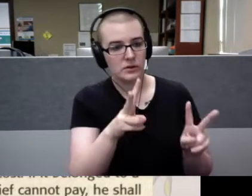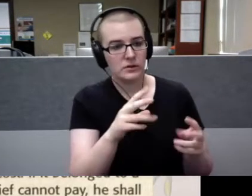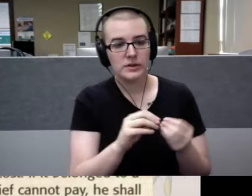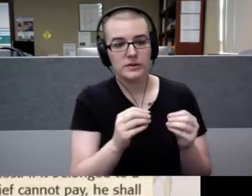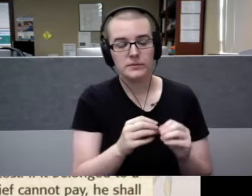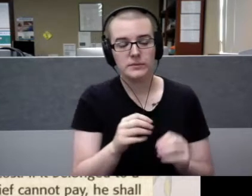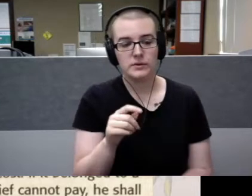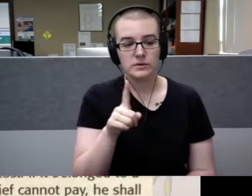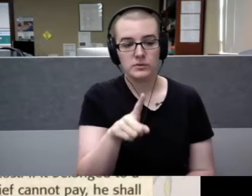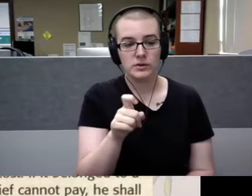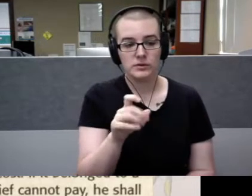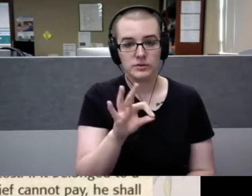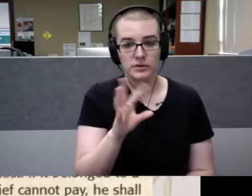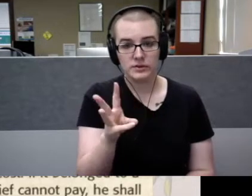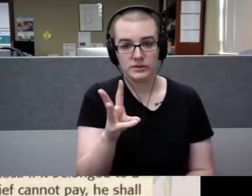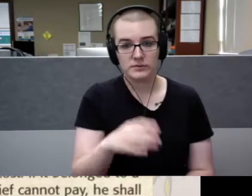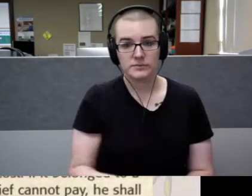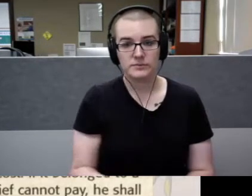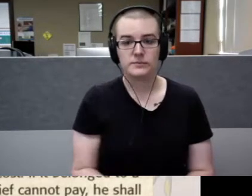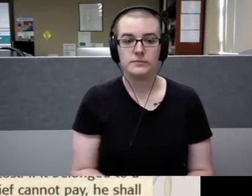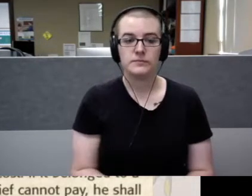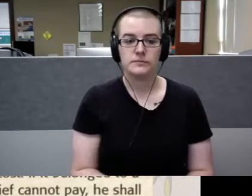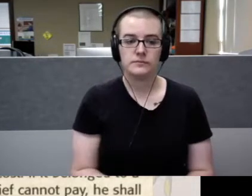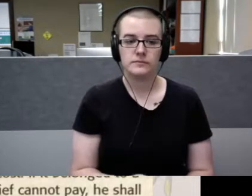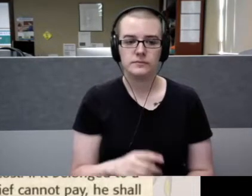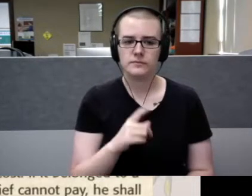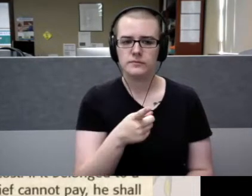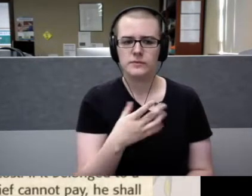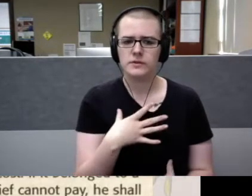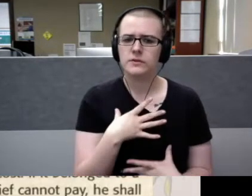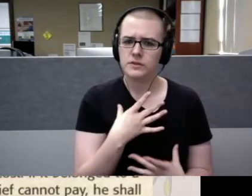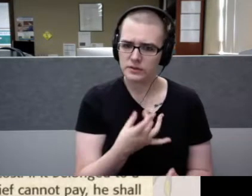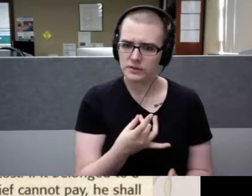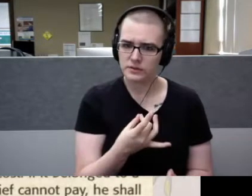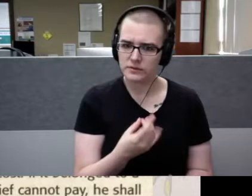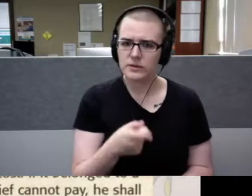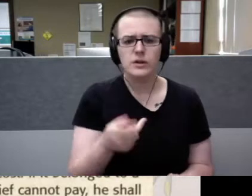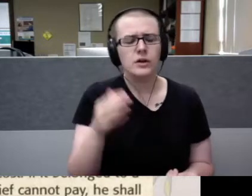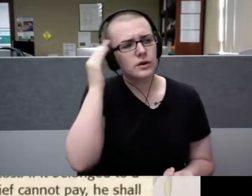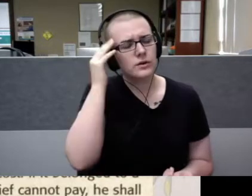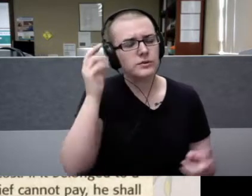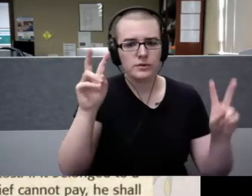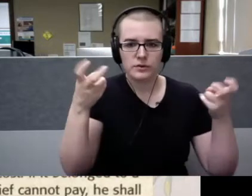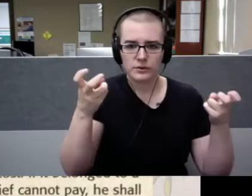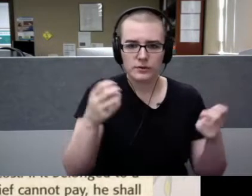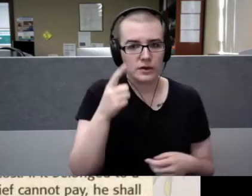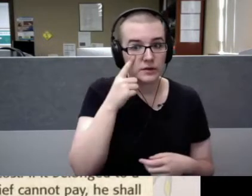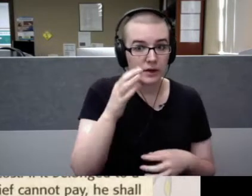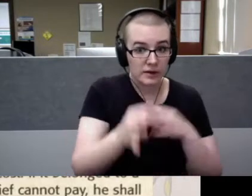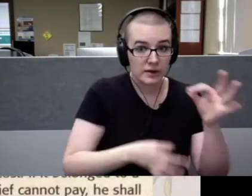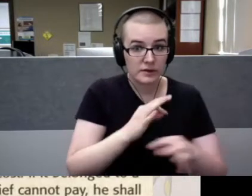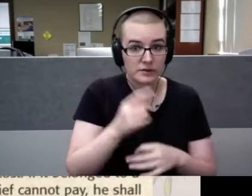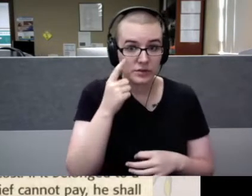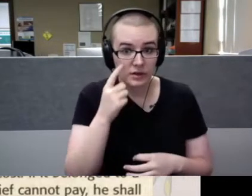a very interesting law because we've heard this all the time. Have you ever heard the phrase, an eye for an eye and a tooth for a tooth? Whatever you do to someone will